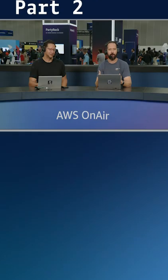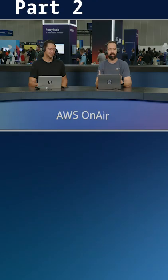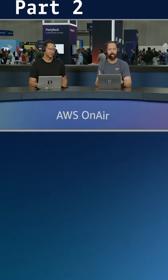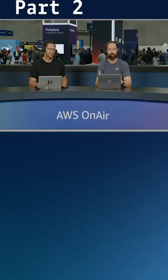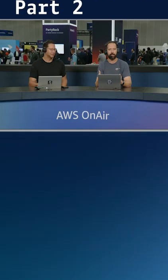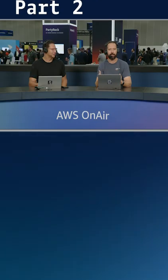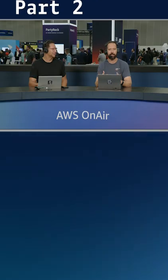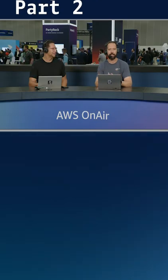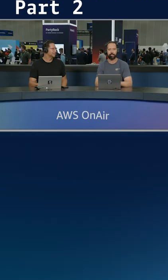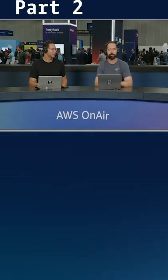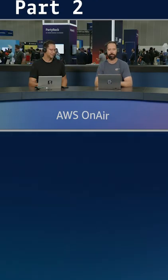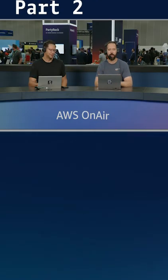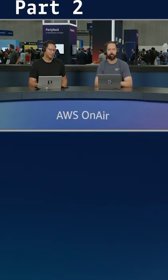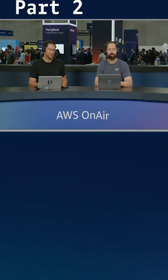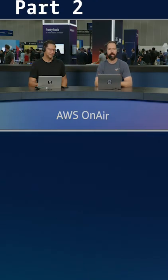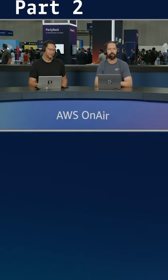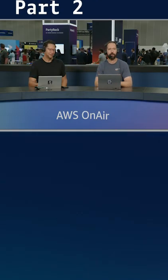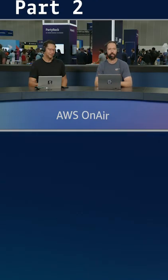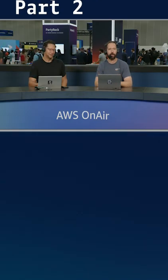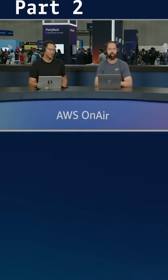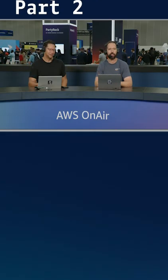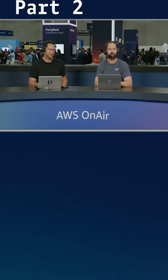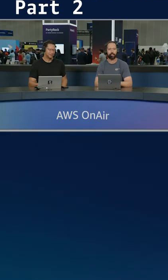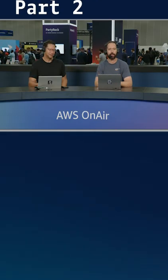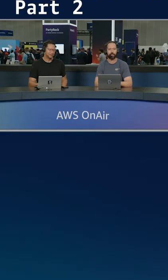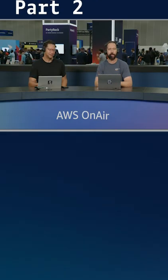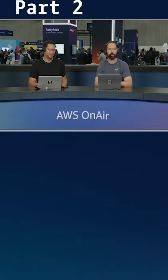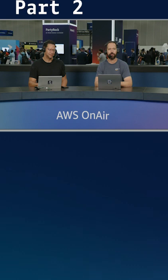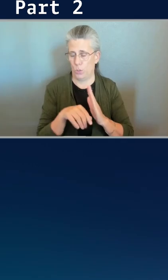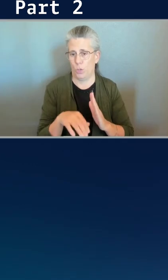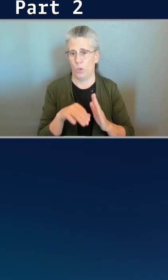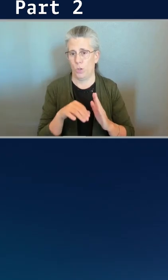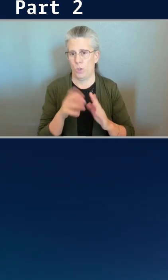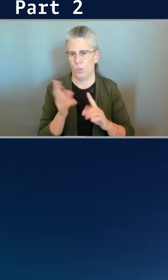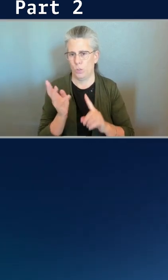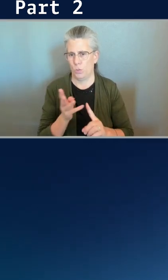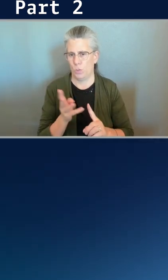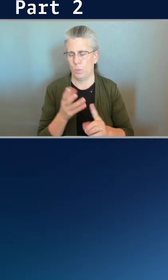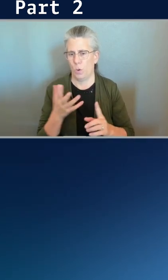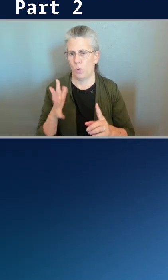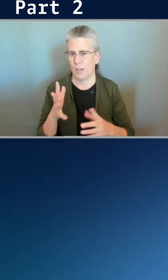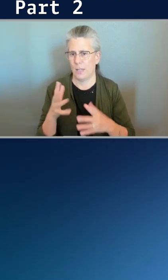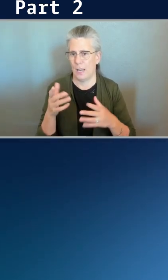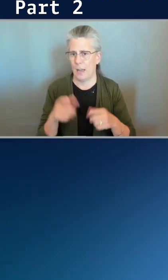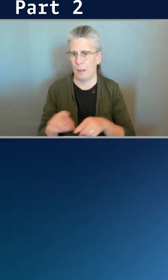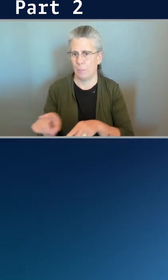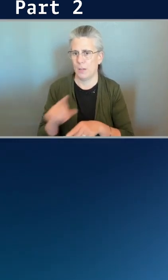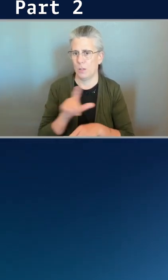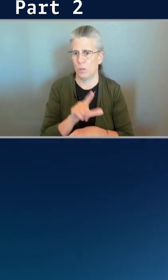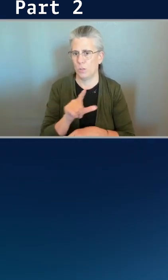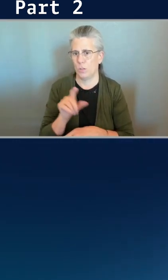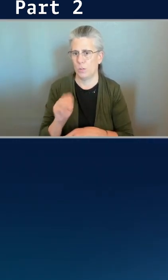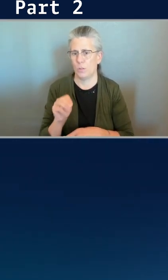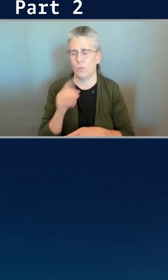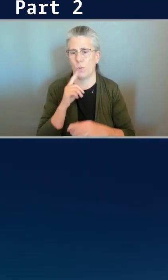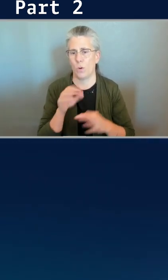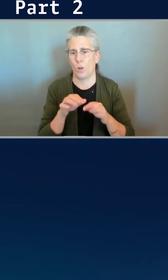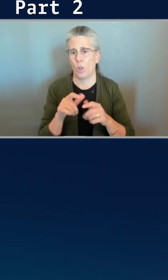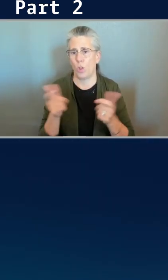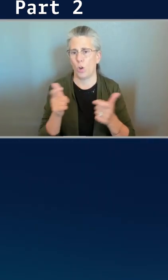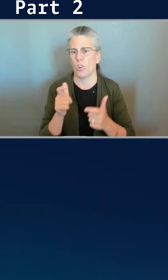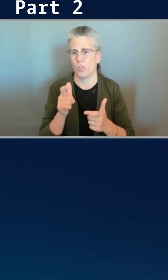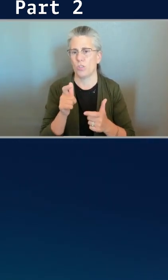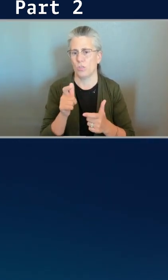stream that already happened called Deep Dive on Large Language Models. And Aaron and I pretty much covered the first